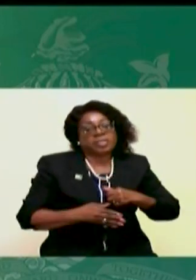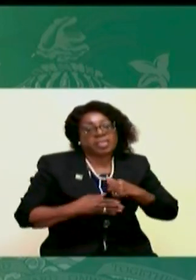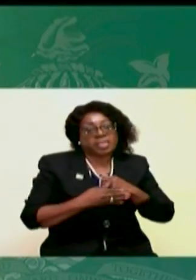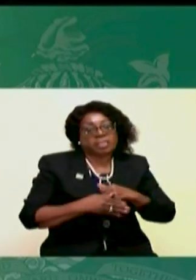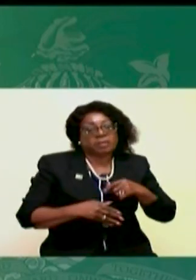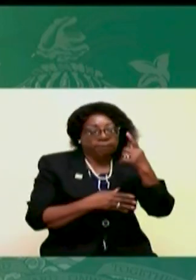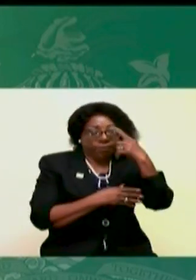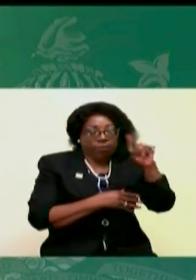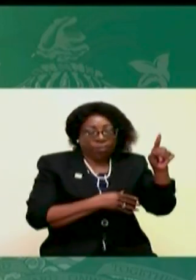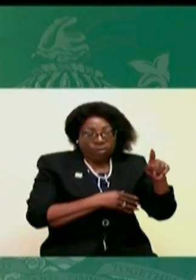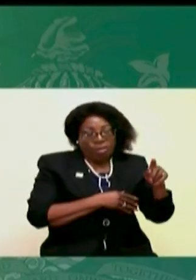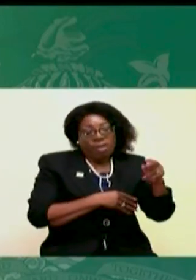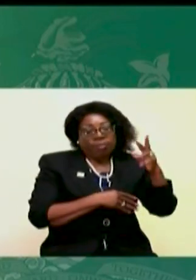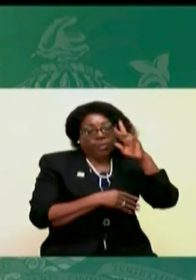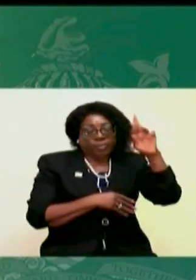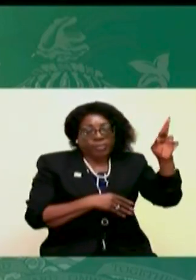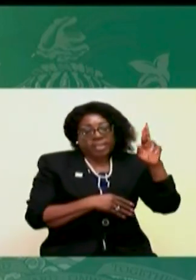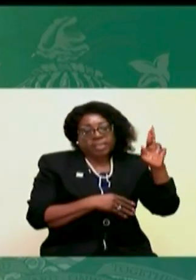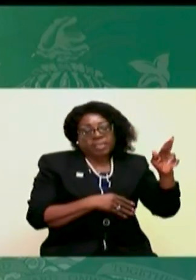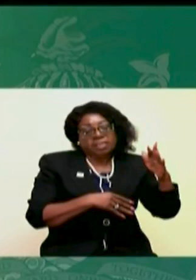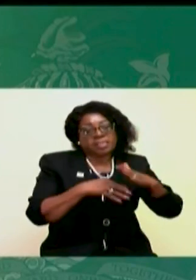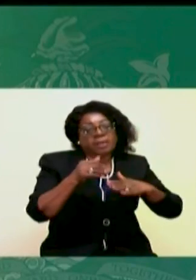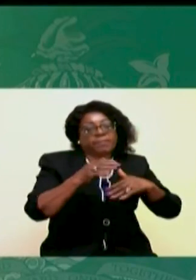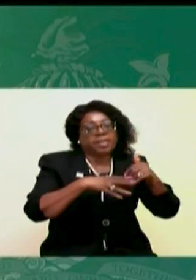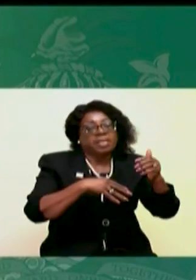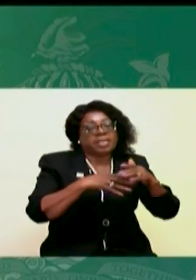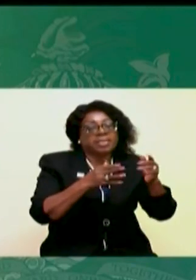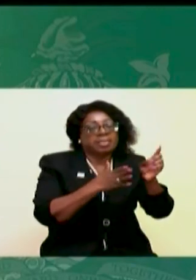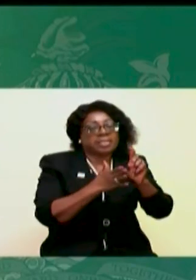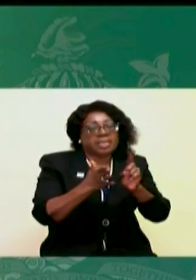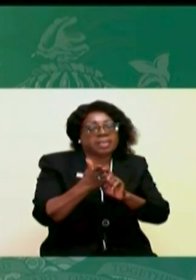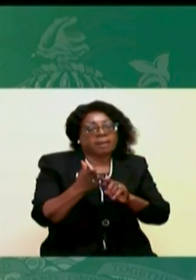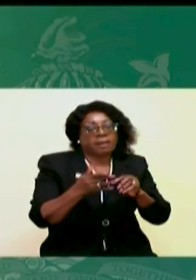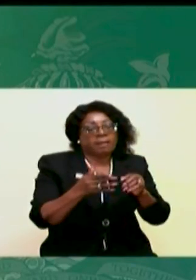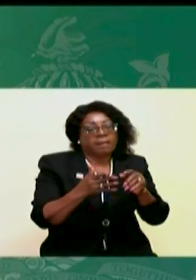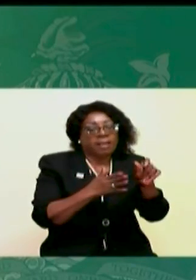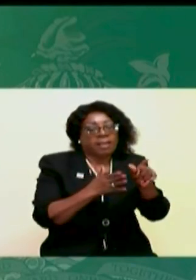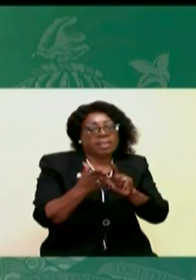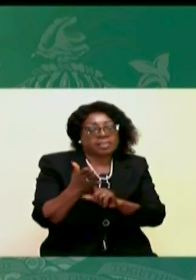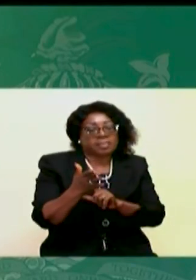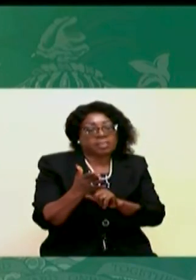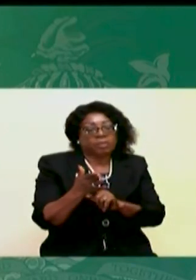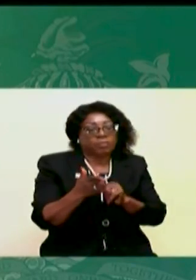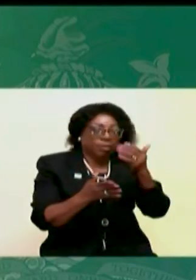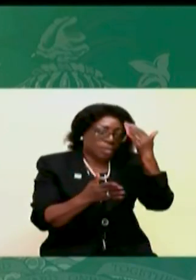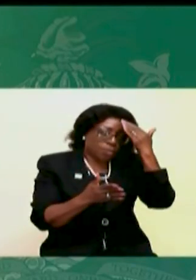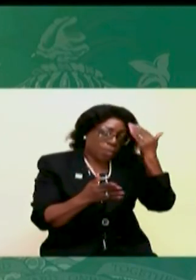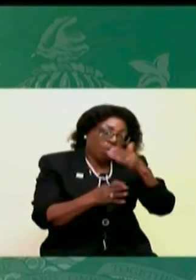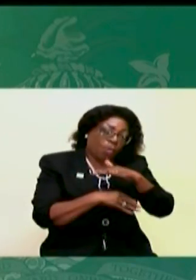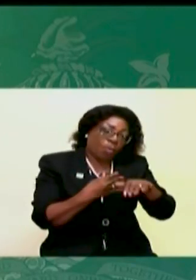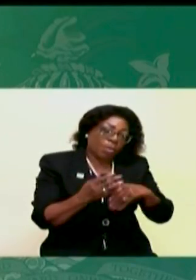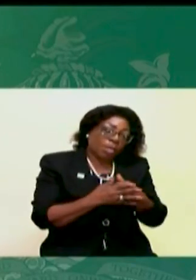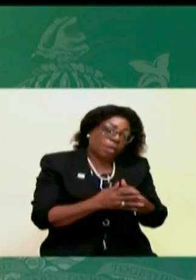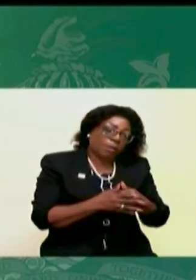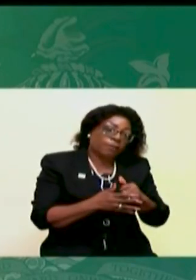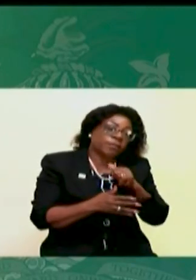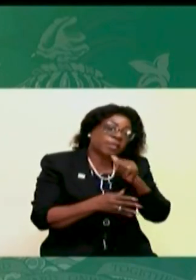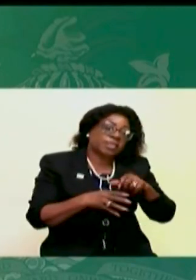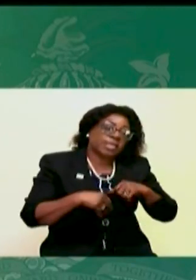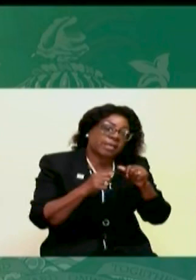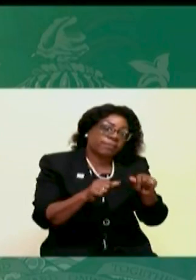the reality is they're building the data bank because we want to know all the individuals with disabilities, and they're doing an incredible job, Madam